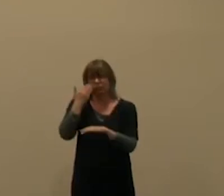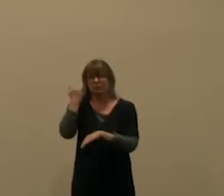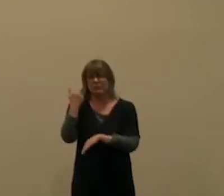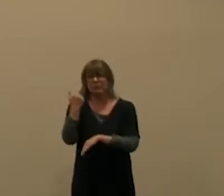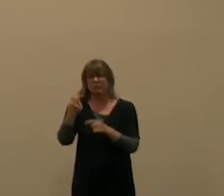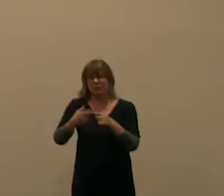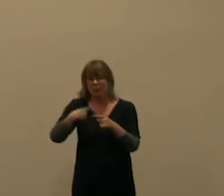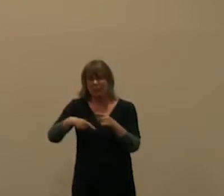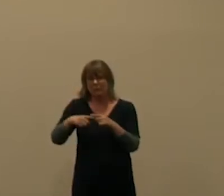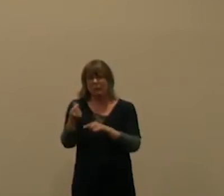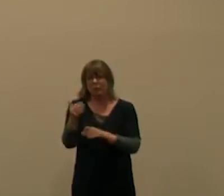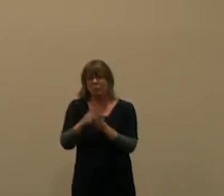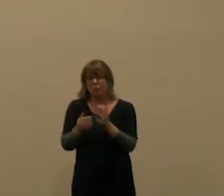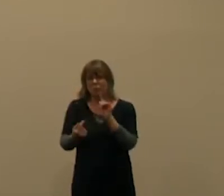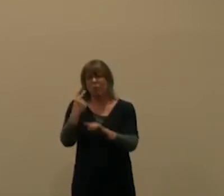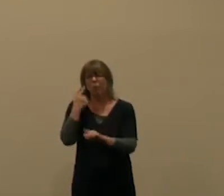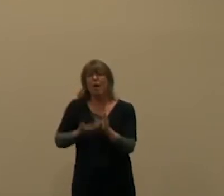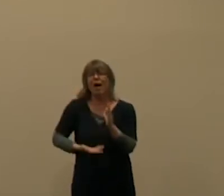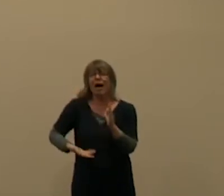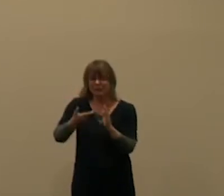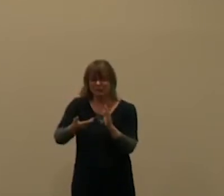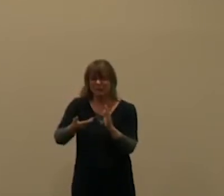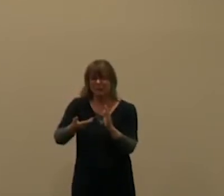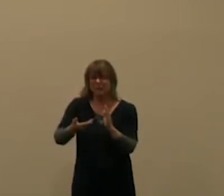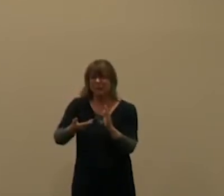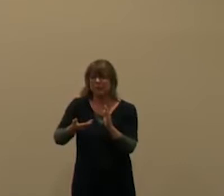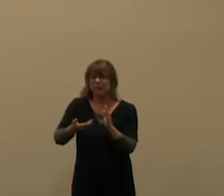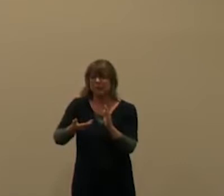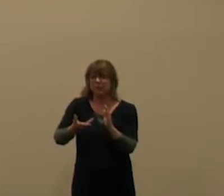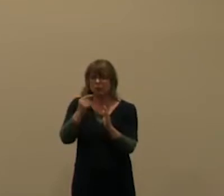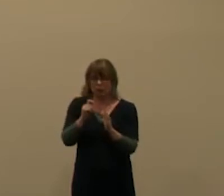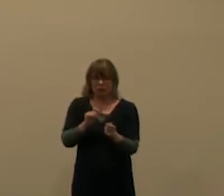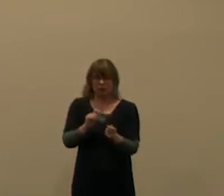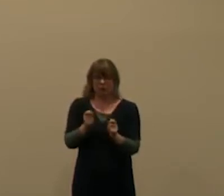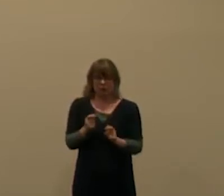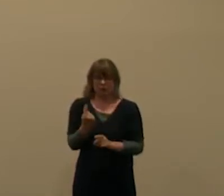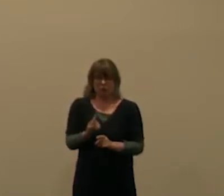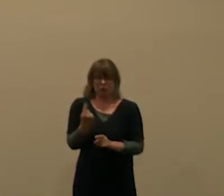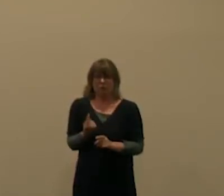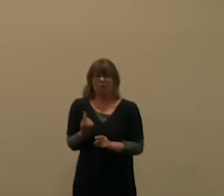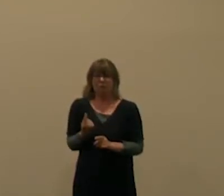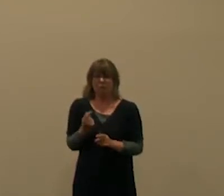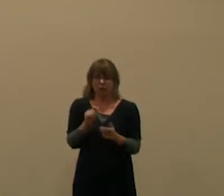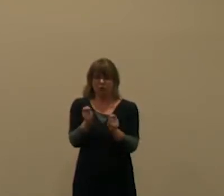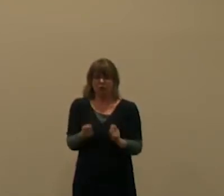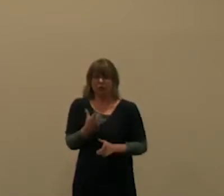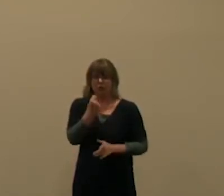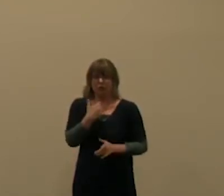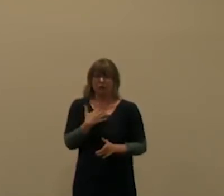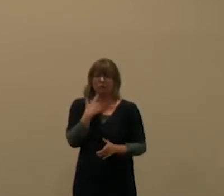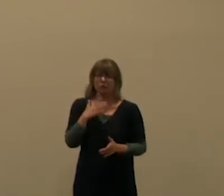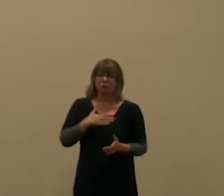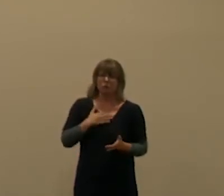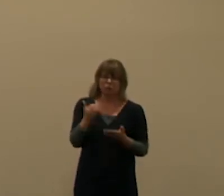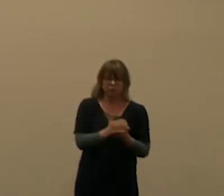or last year somewhere. And that is something that you can change within your organization. So if you want to